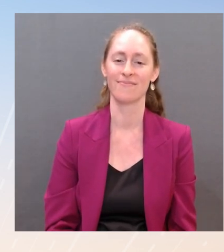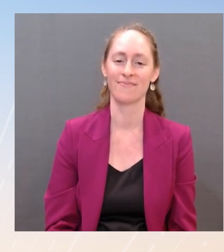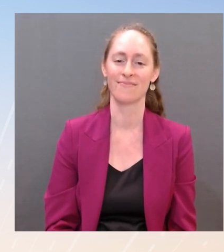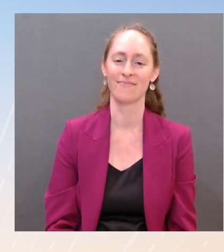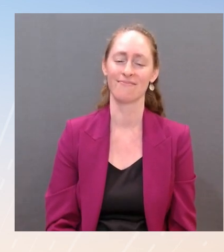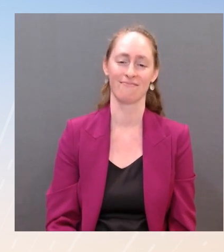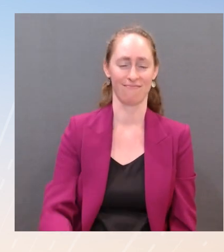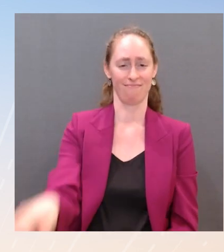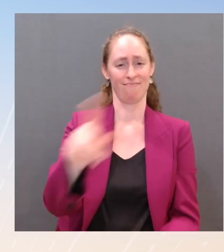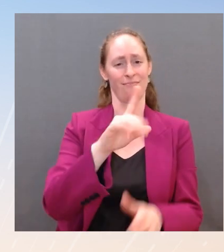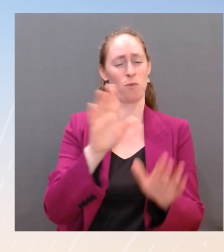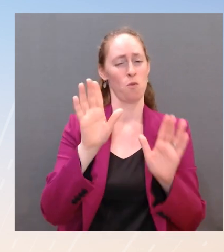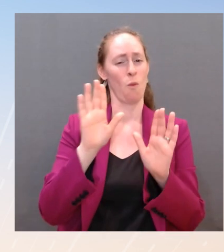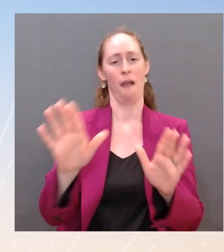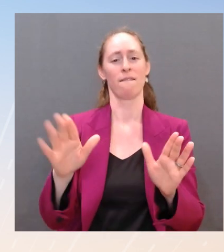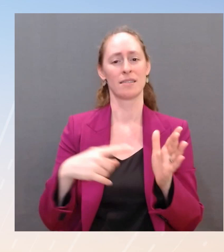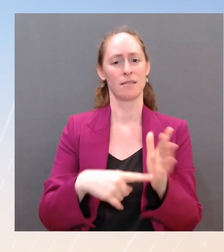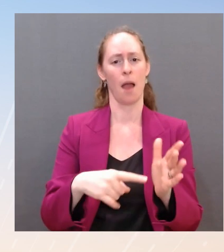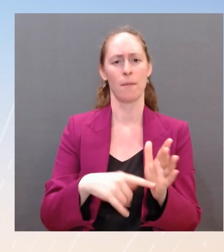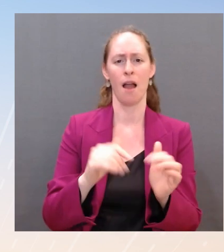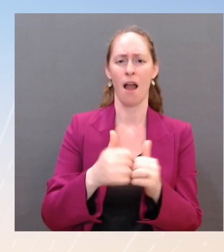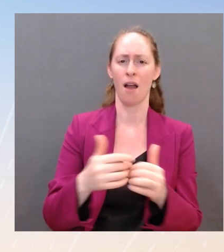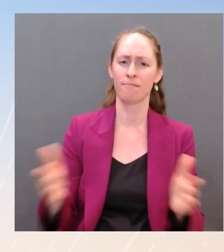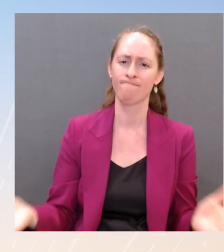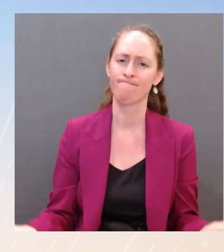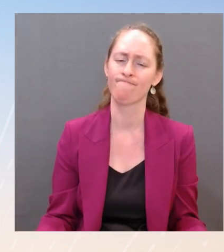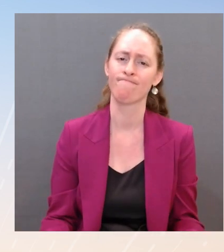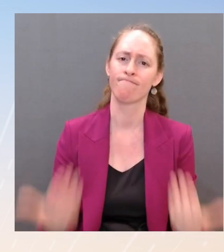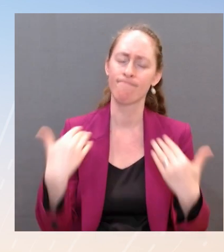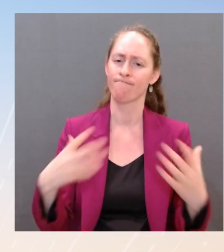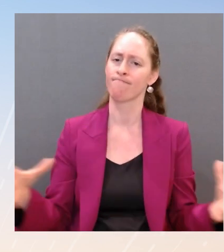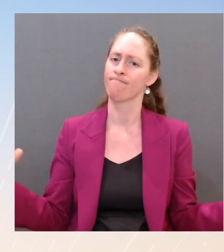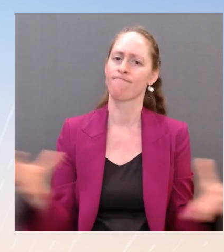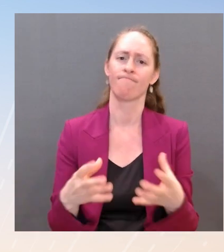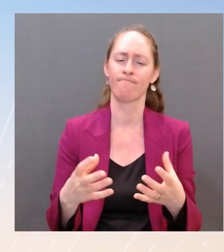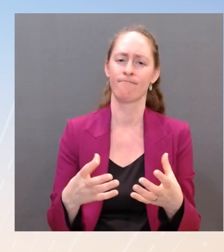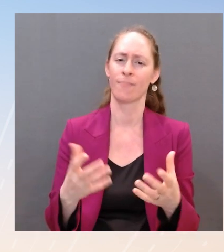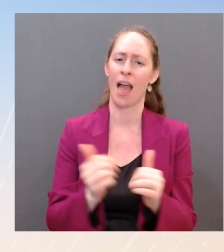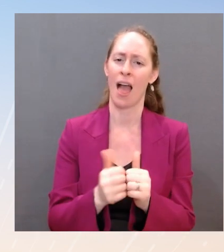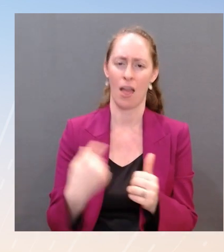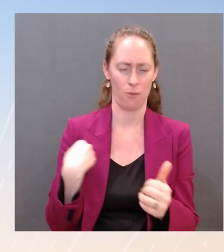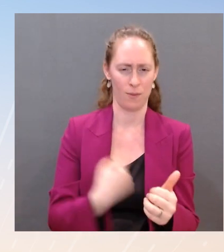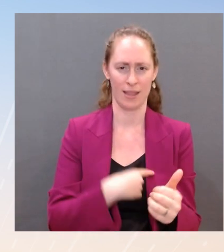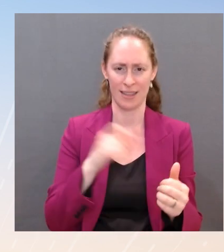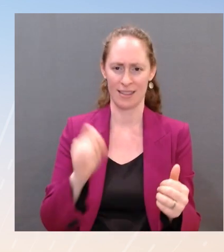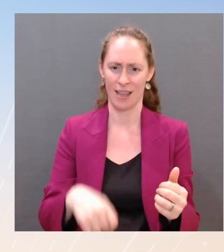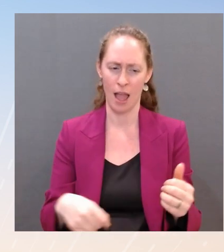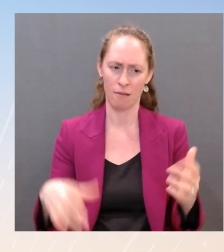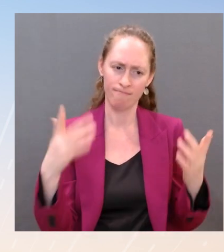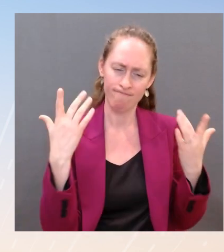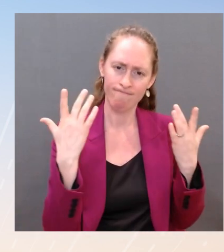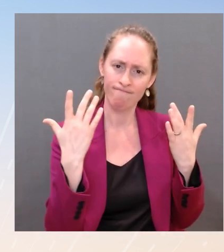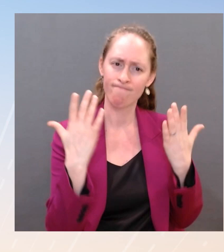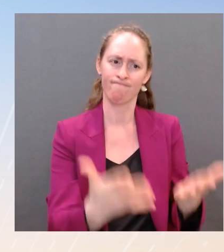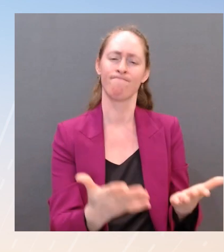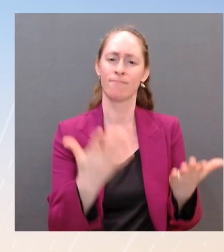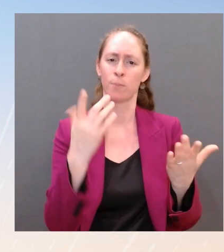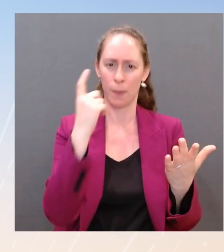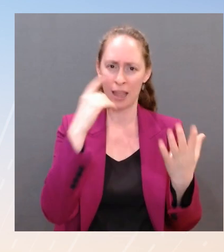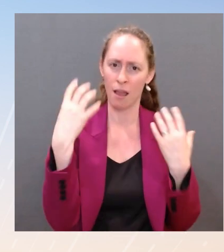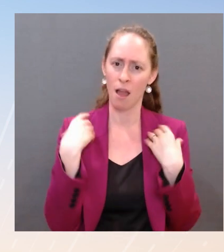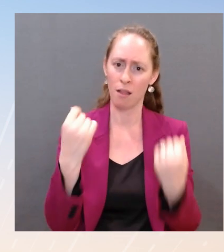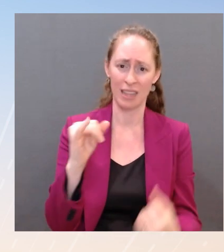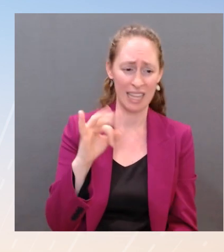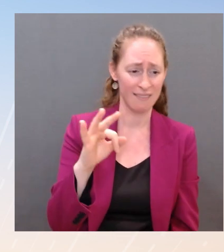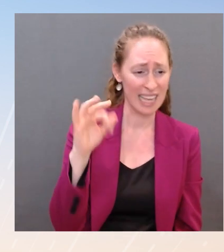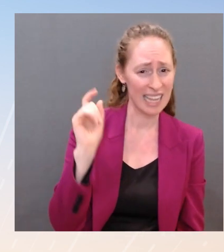broader movement to address mental health in America, and to make sure again that everybody who needs help can get it, and to make sure that ultimately